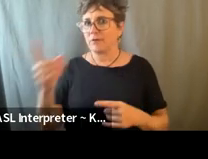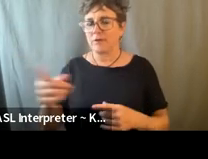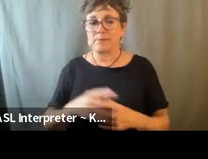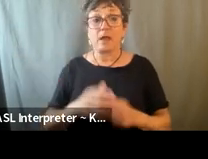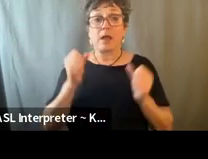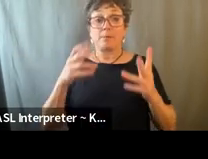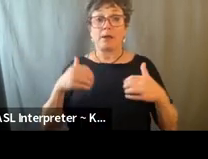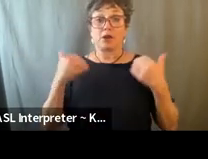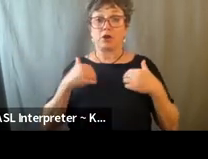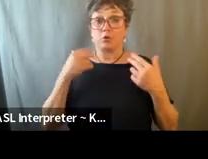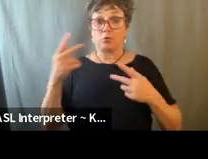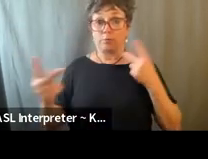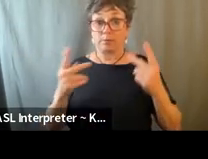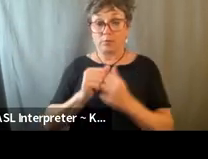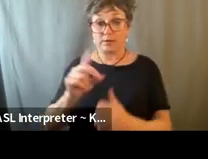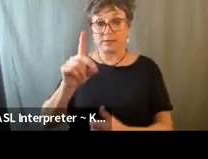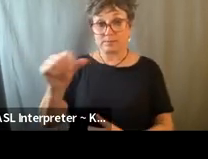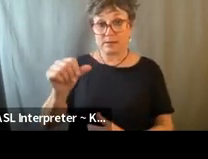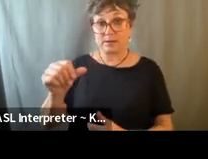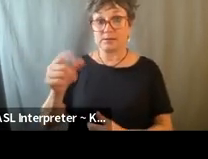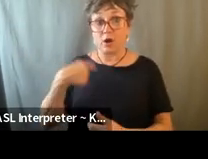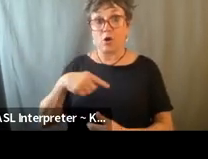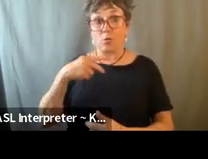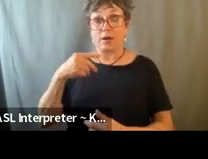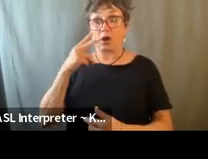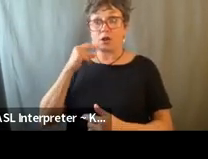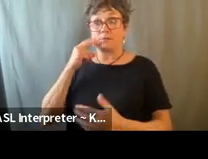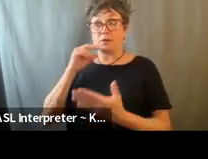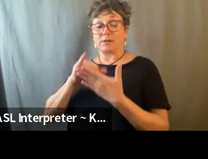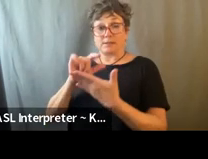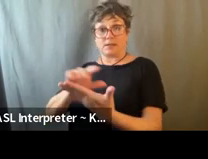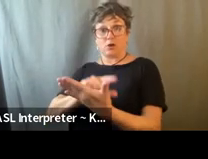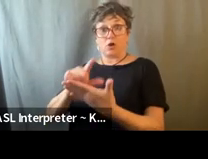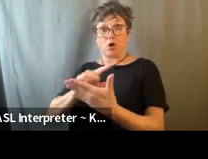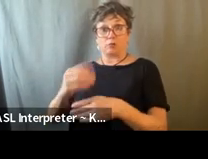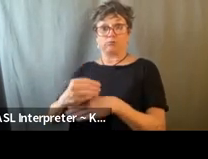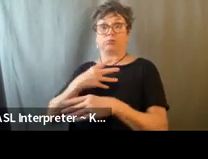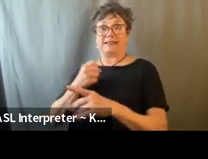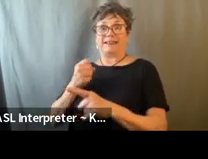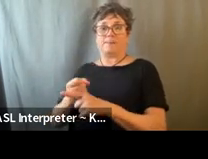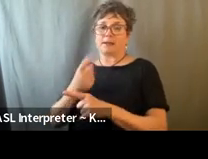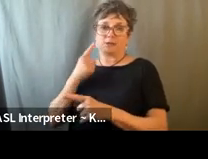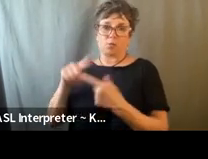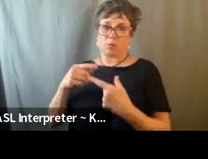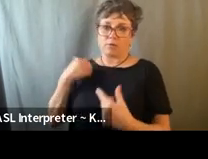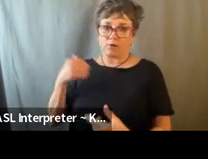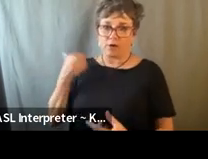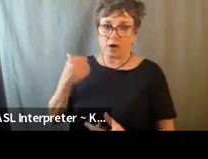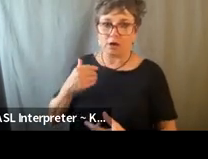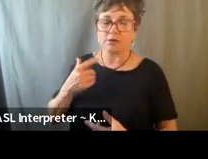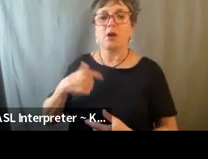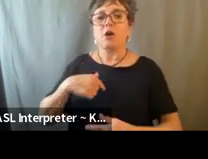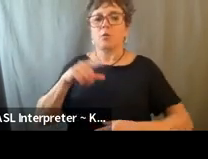are met with that at a very young age. And so we are kind of maneuvering this world of understanding Social